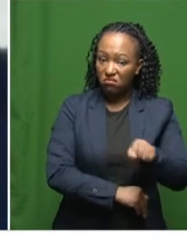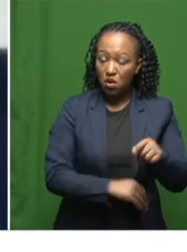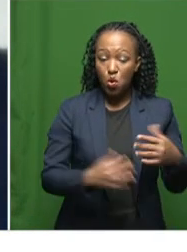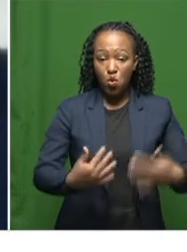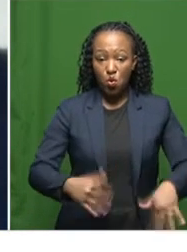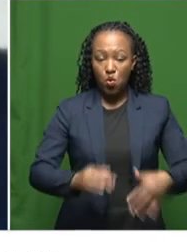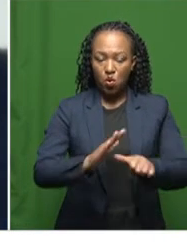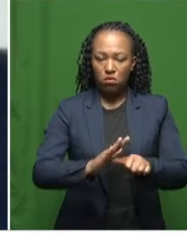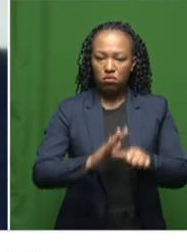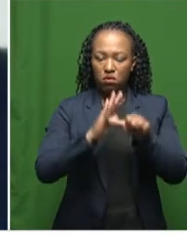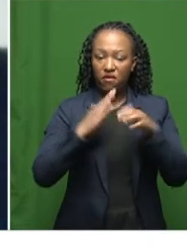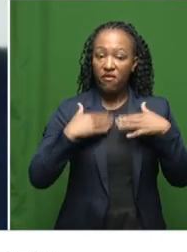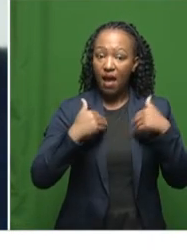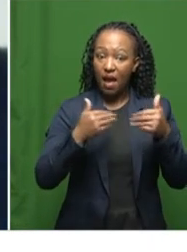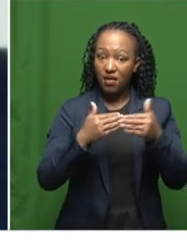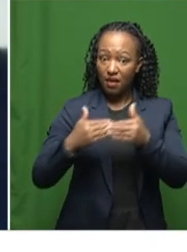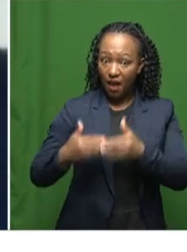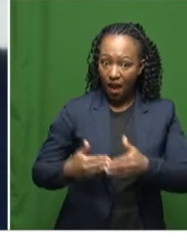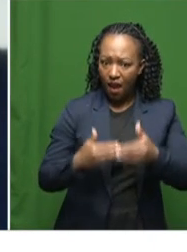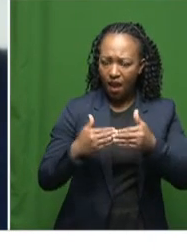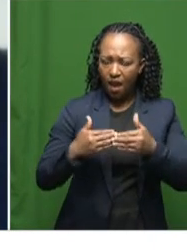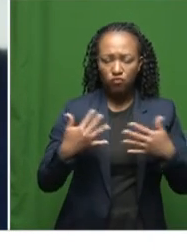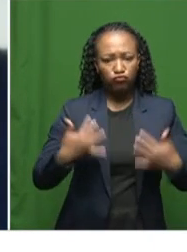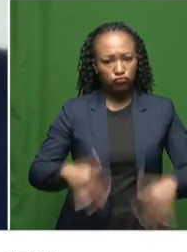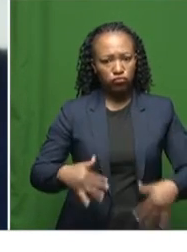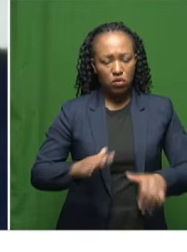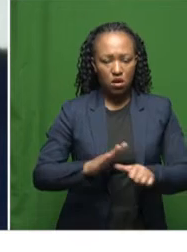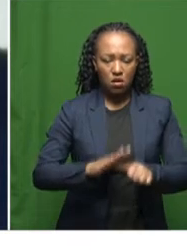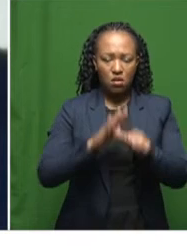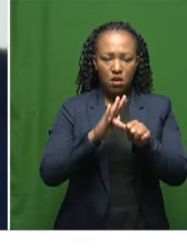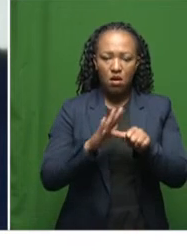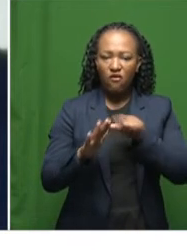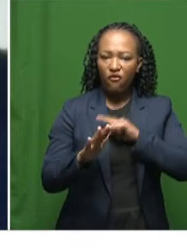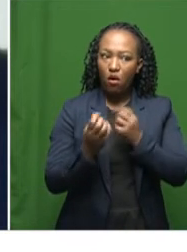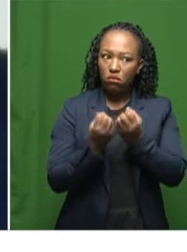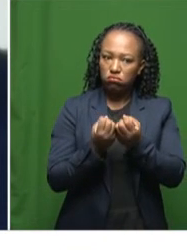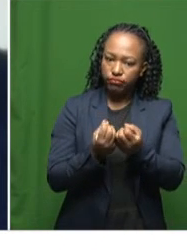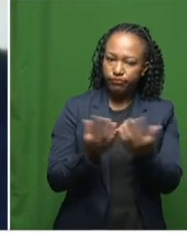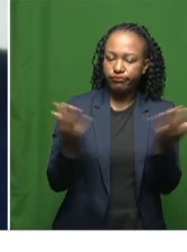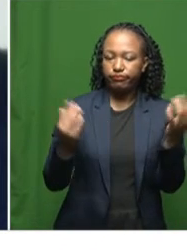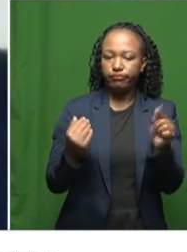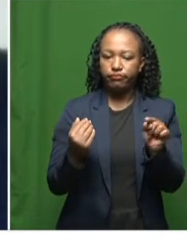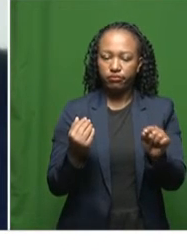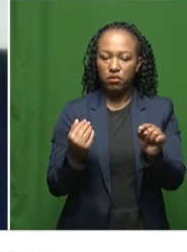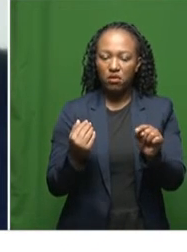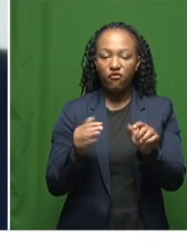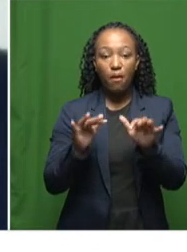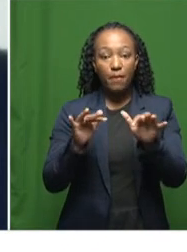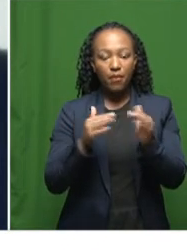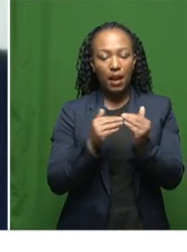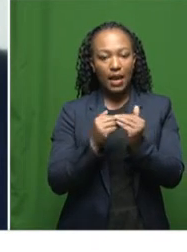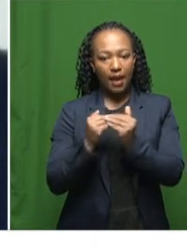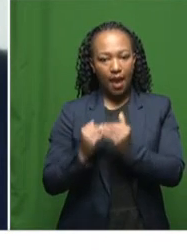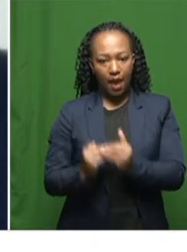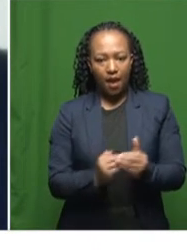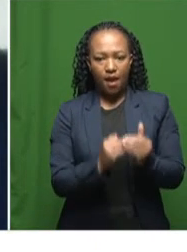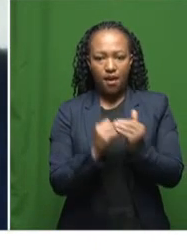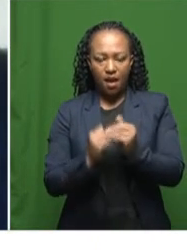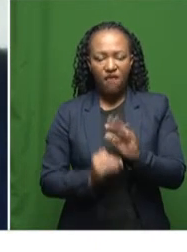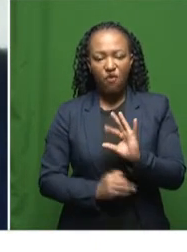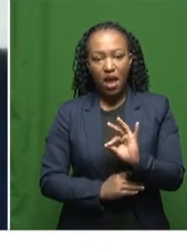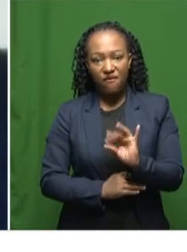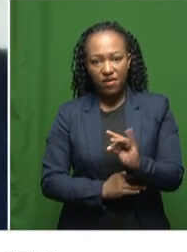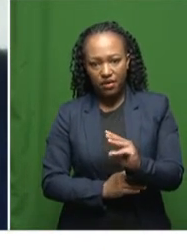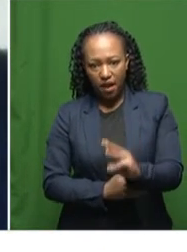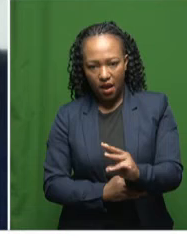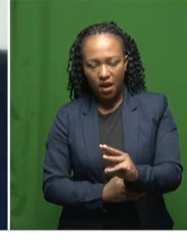of healthcare in the province, not only about the numbers that it sees and takes care of on a daily basis, but we've